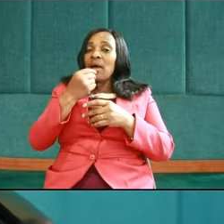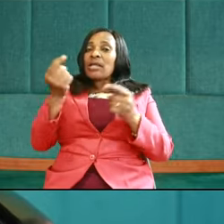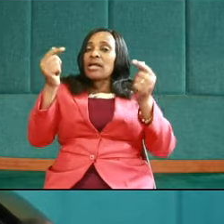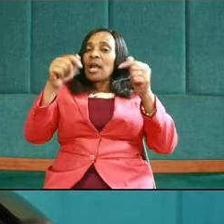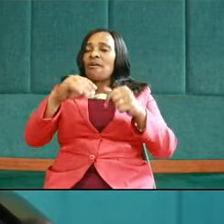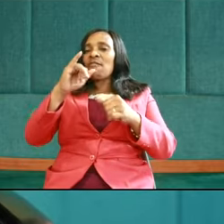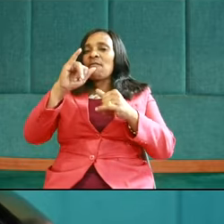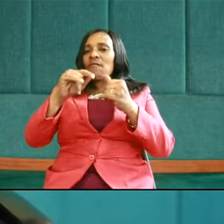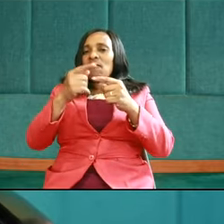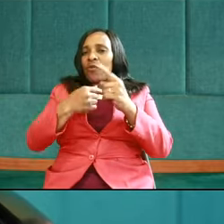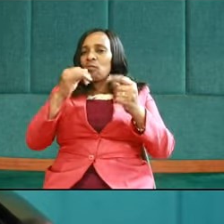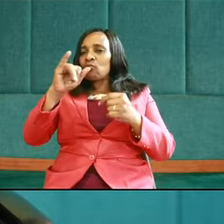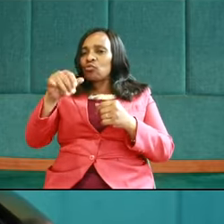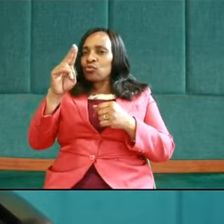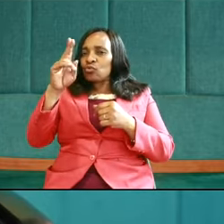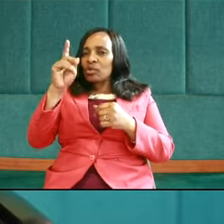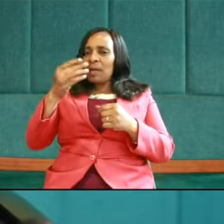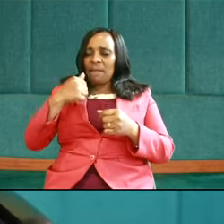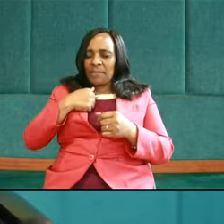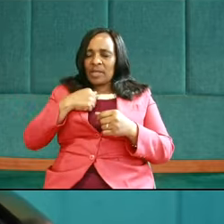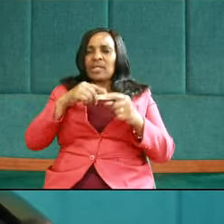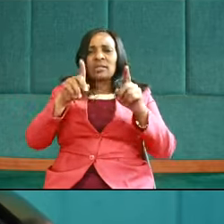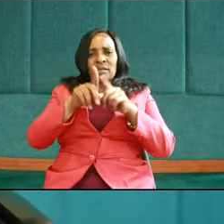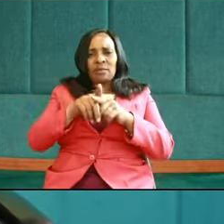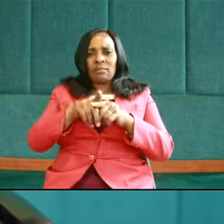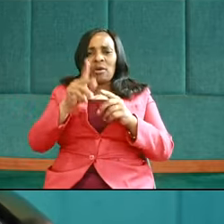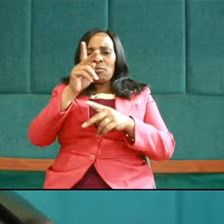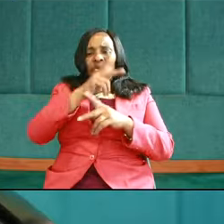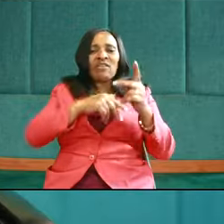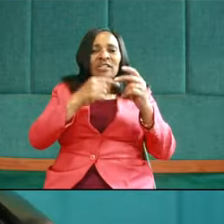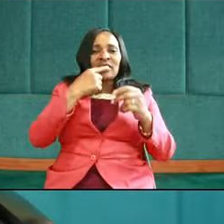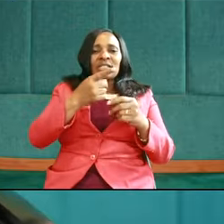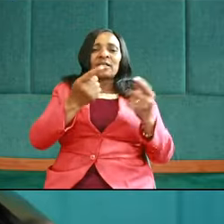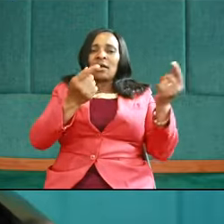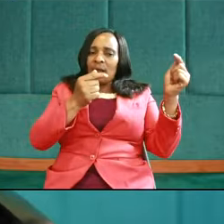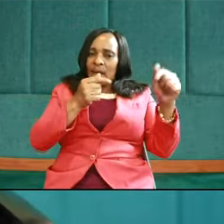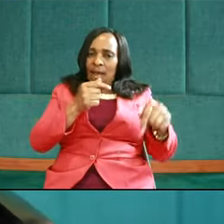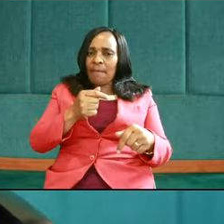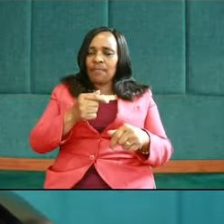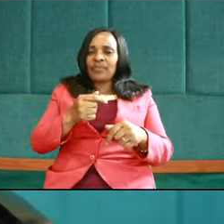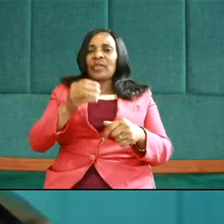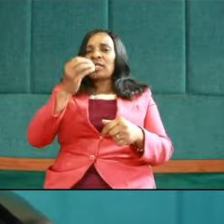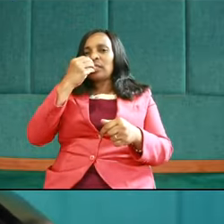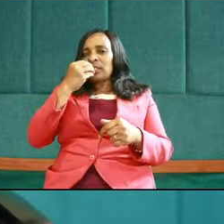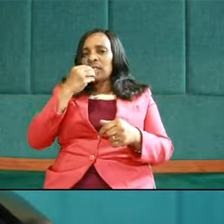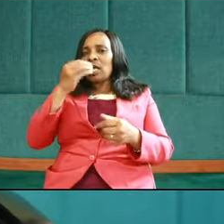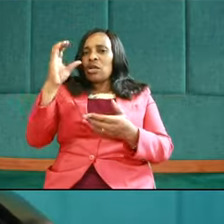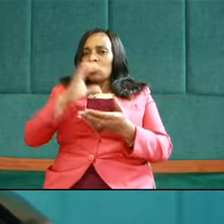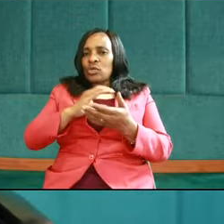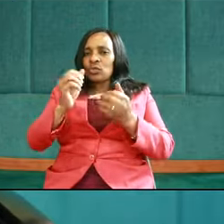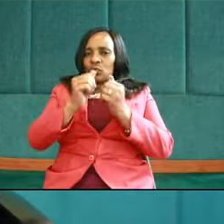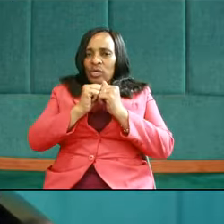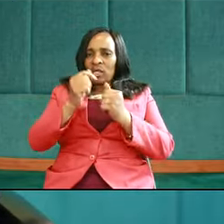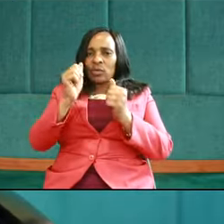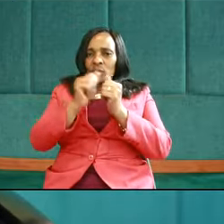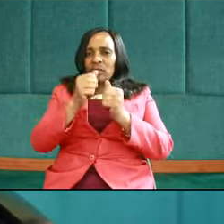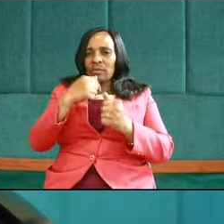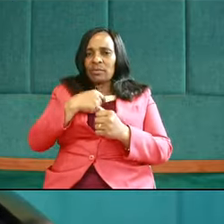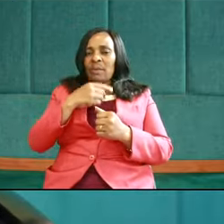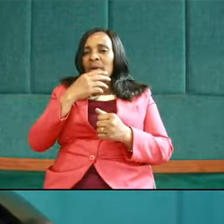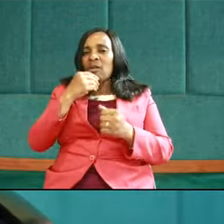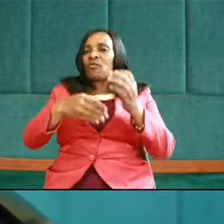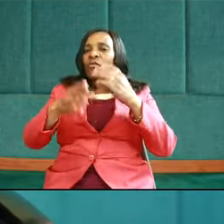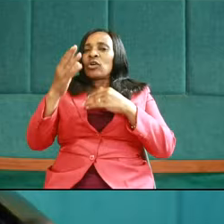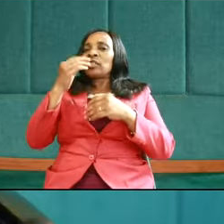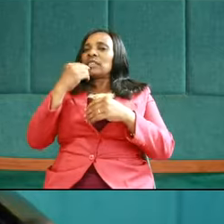"I am," he replied. So the prophet said to him, "Come, eat and drink with me." But the man of God said,